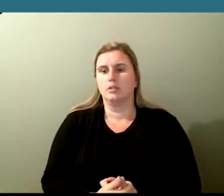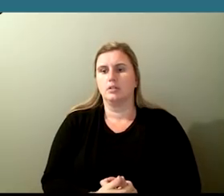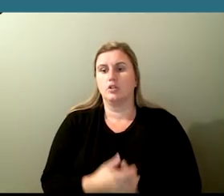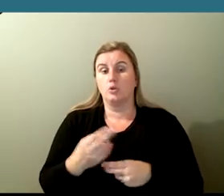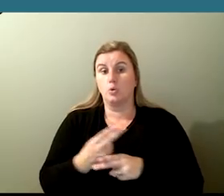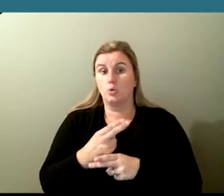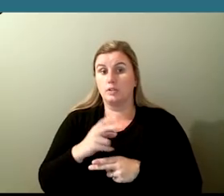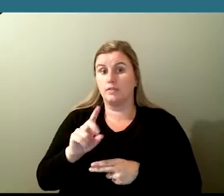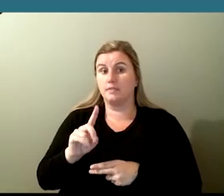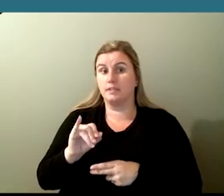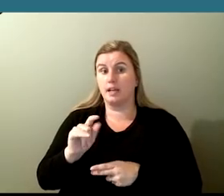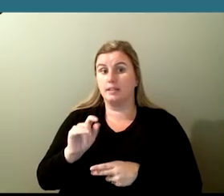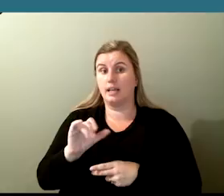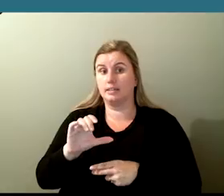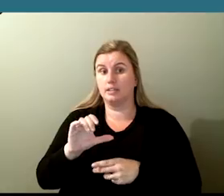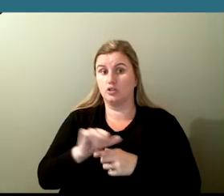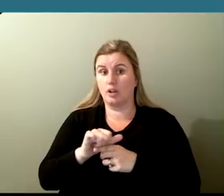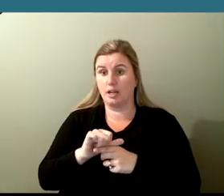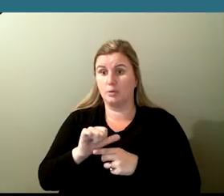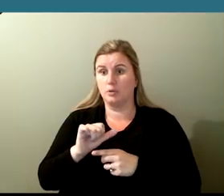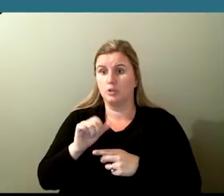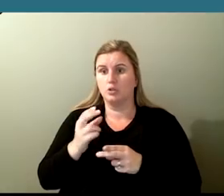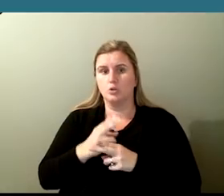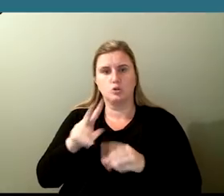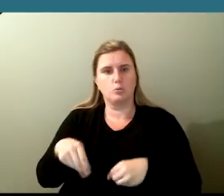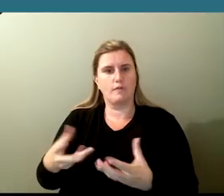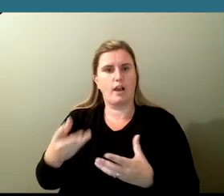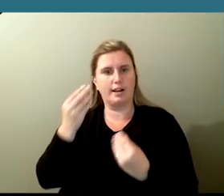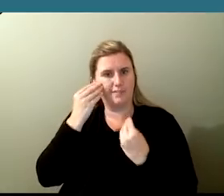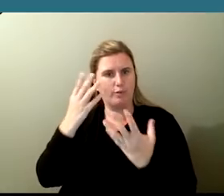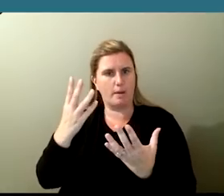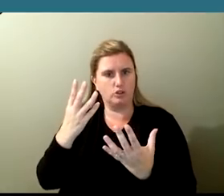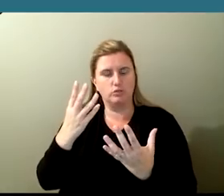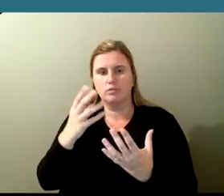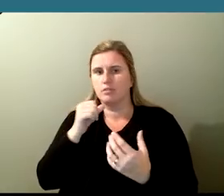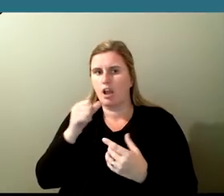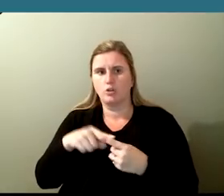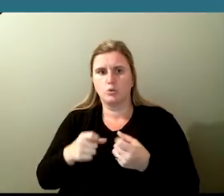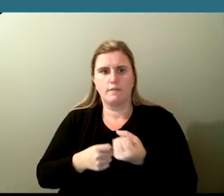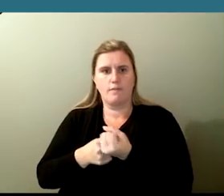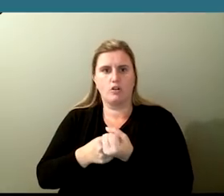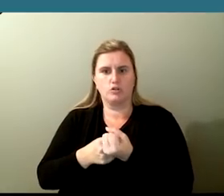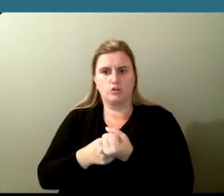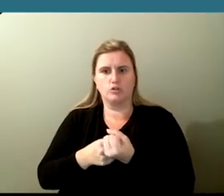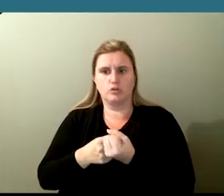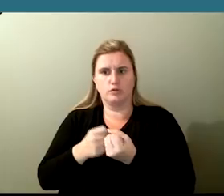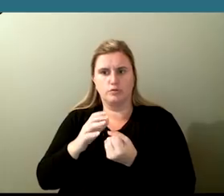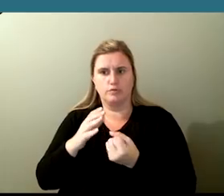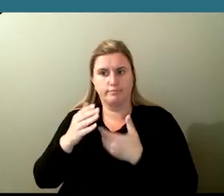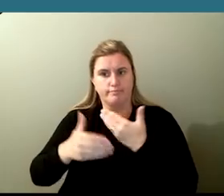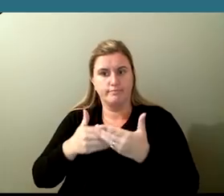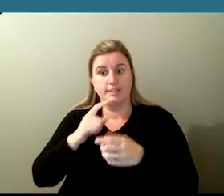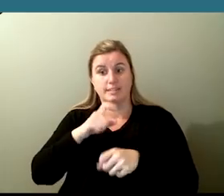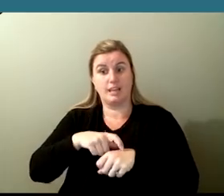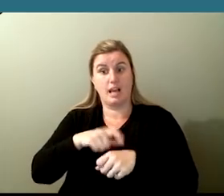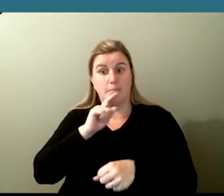use of didactic trainings was mainly to provide information, not to foster skill acquisition. The time